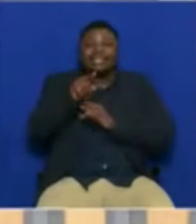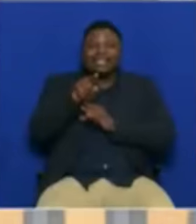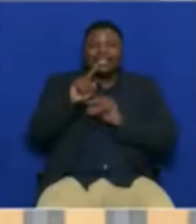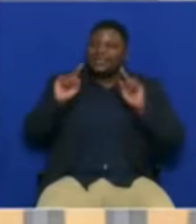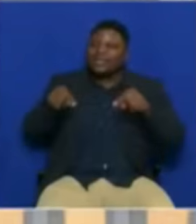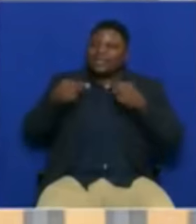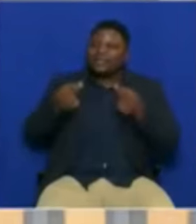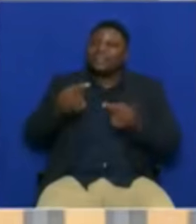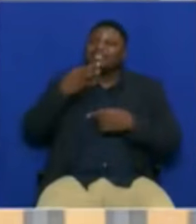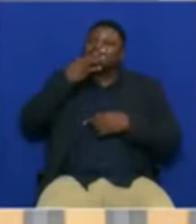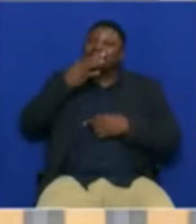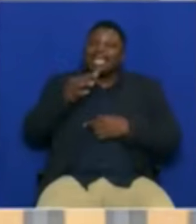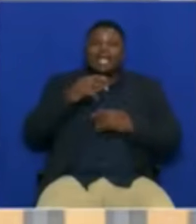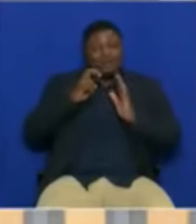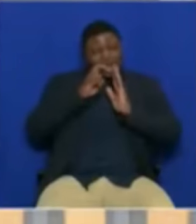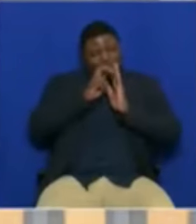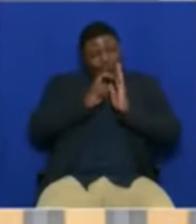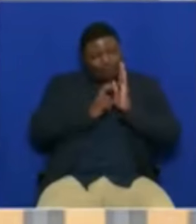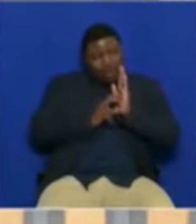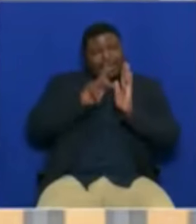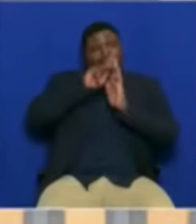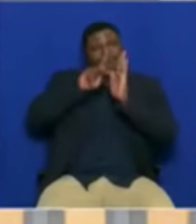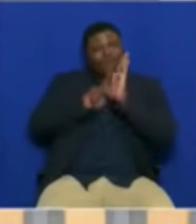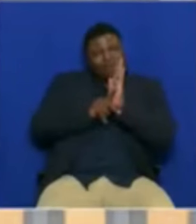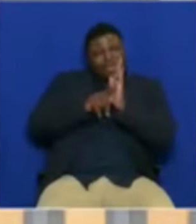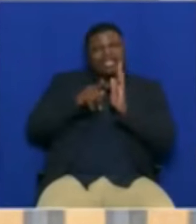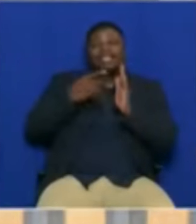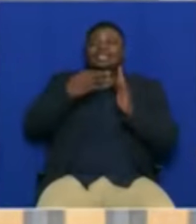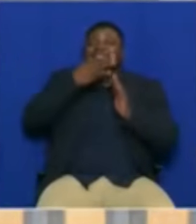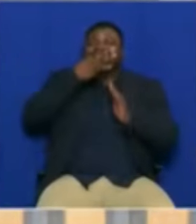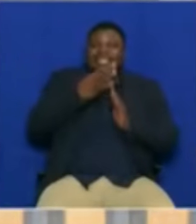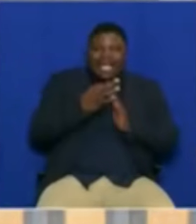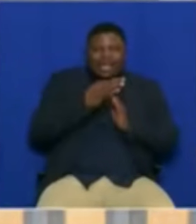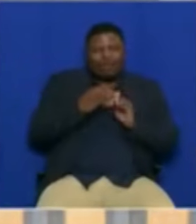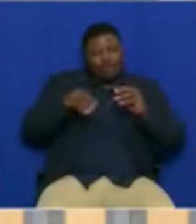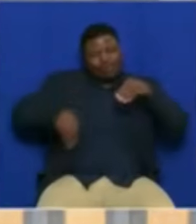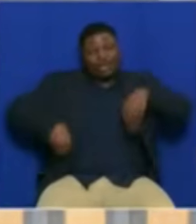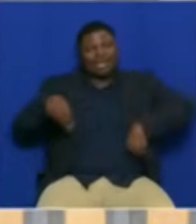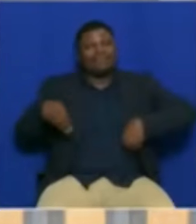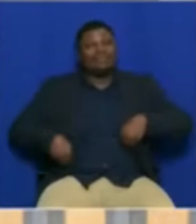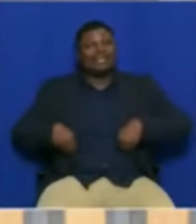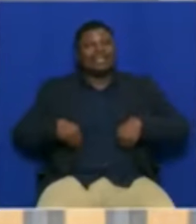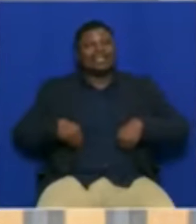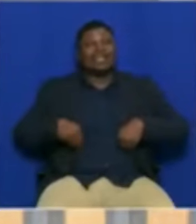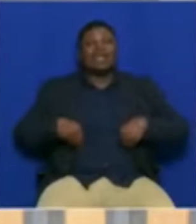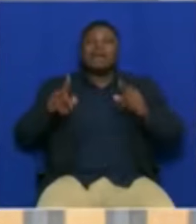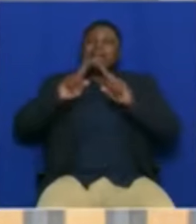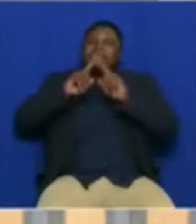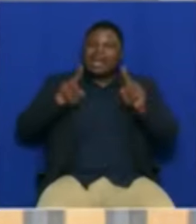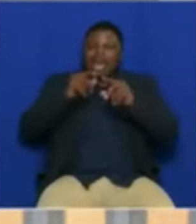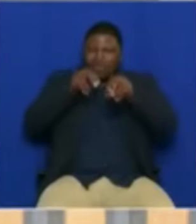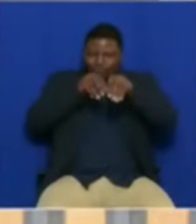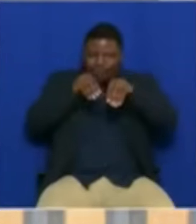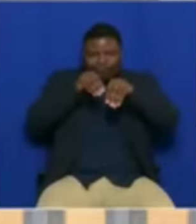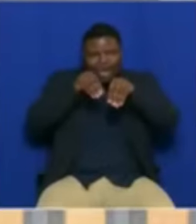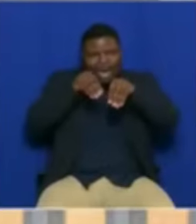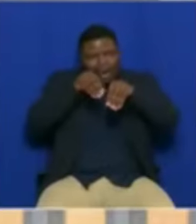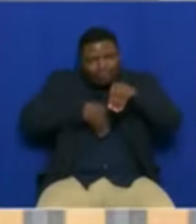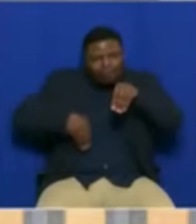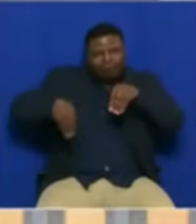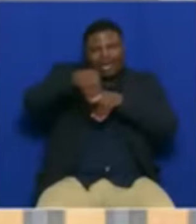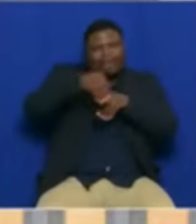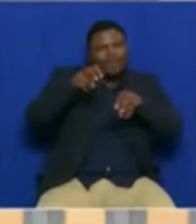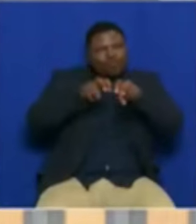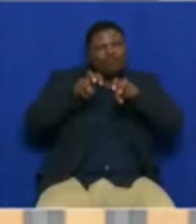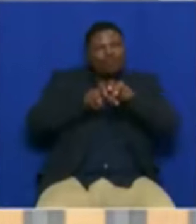prescripts, and then you jump to a conclusion that says corruption. Just on what basis do you come by